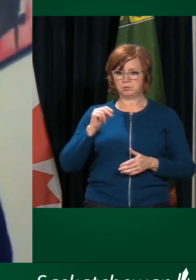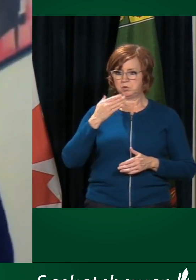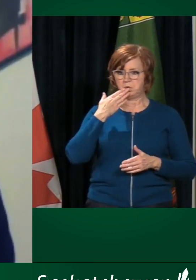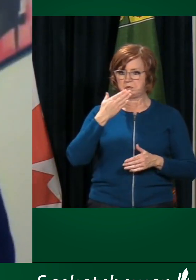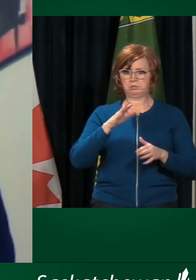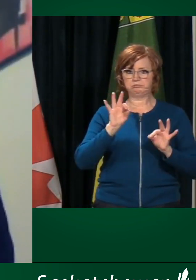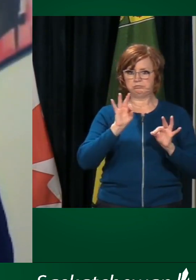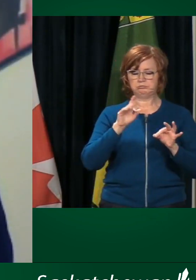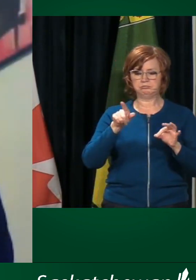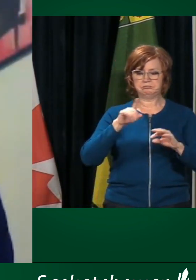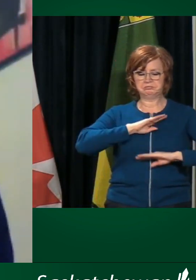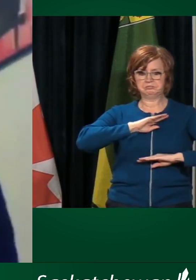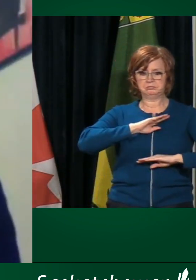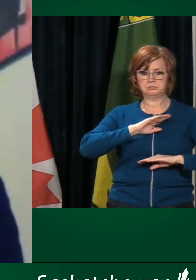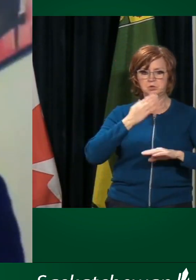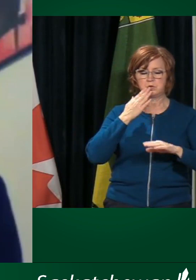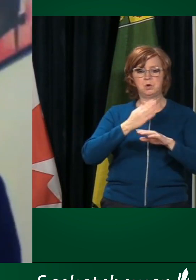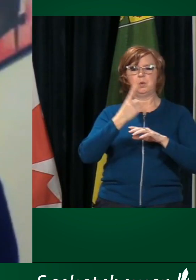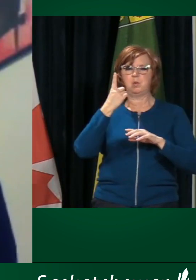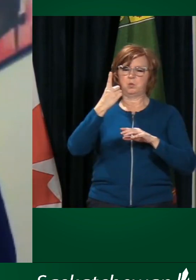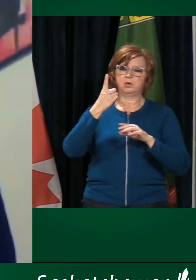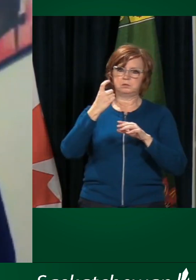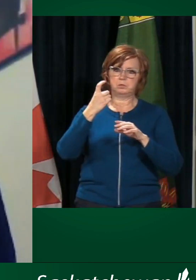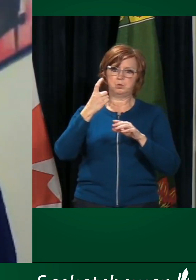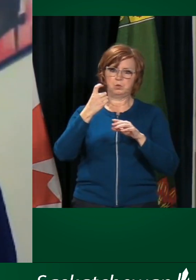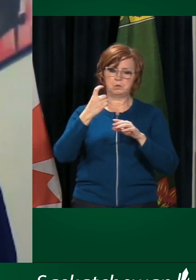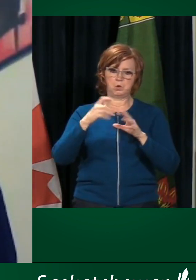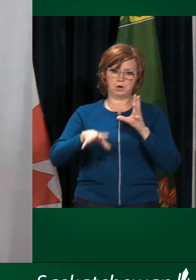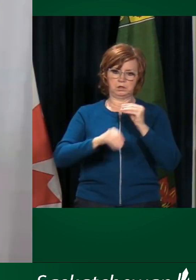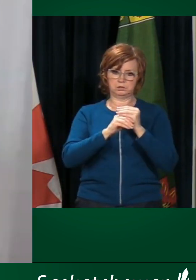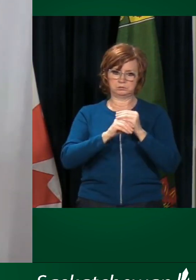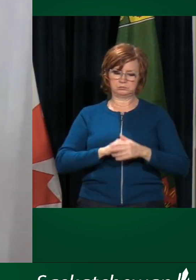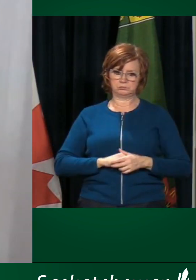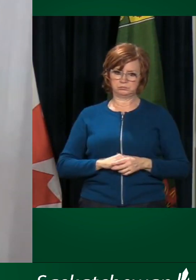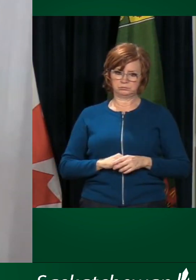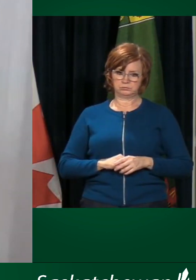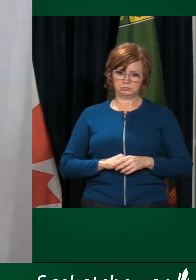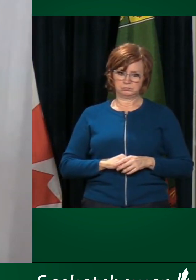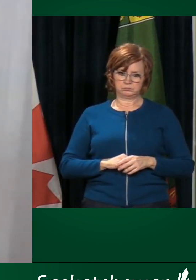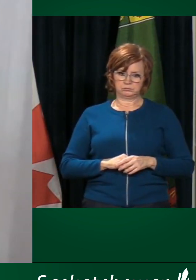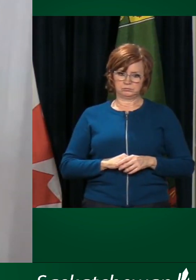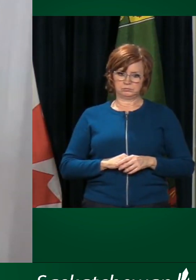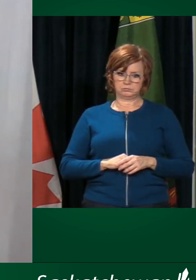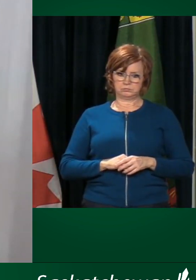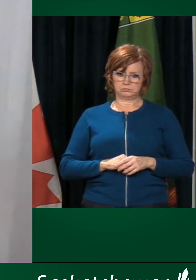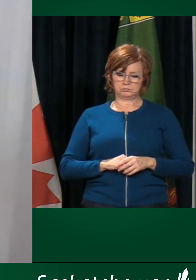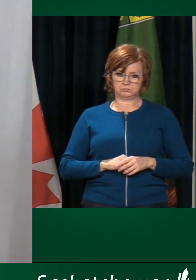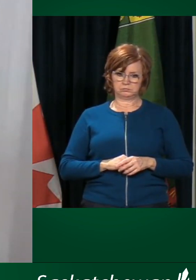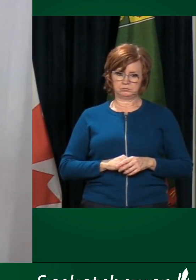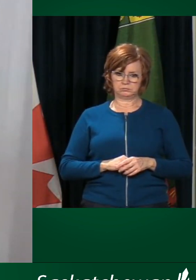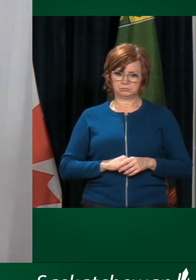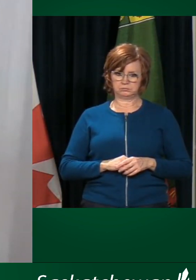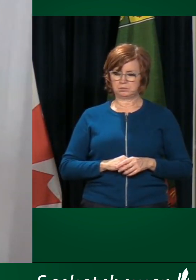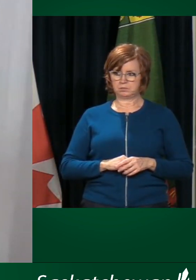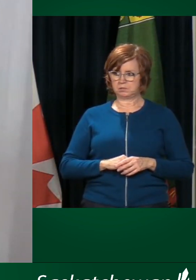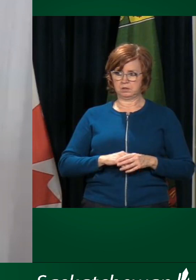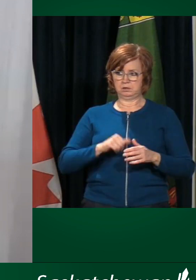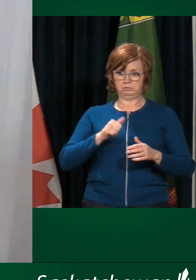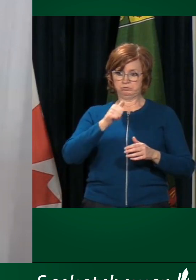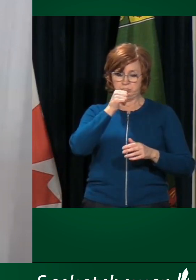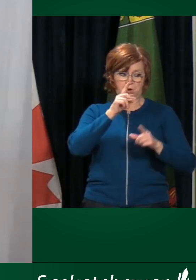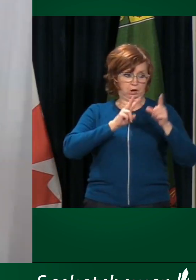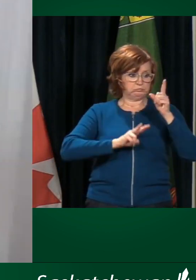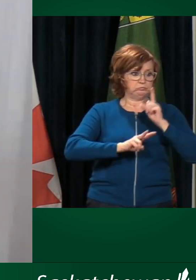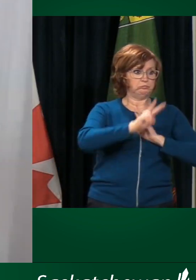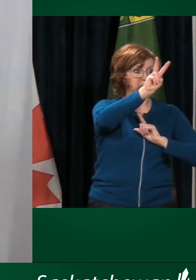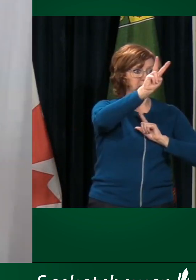Yeah, no, I think those are great explanations. I think the only thing to add is, and you pointed this out, Derek, that these aren't predictions. So we're not